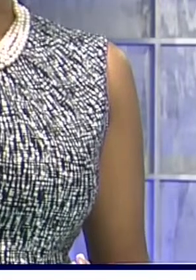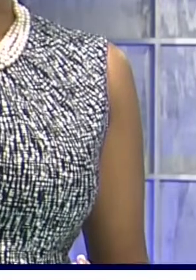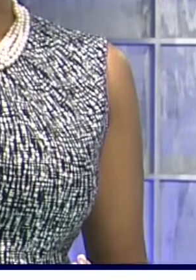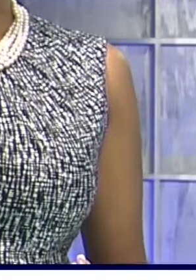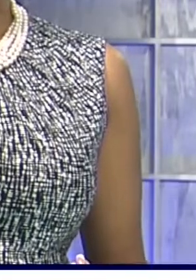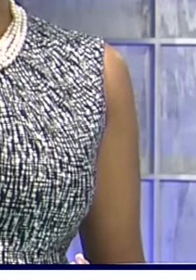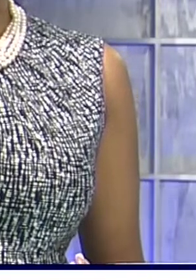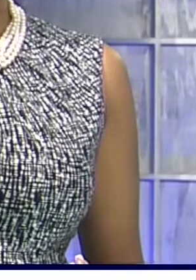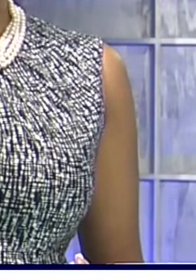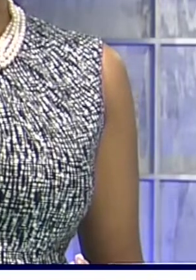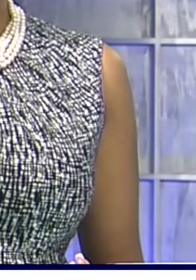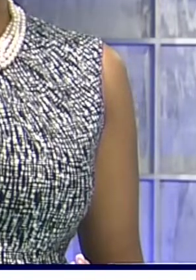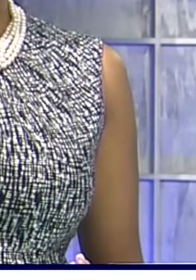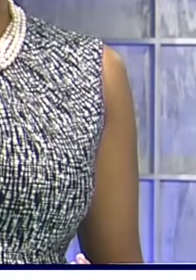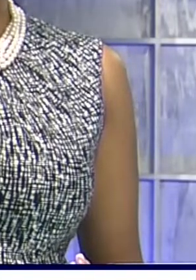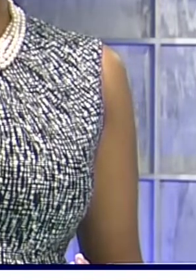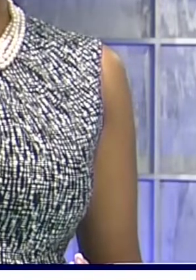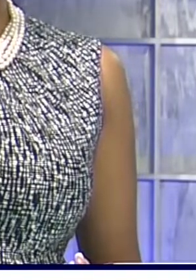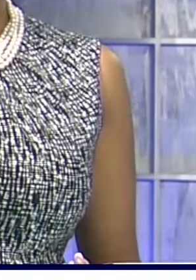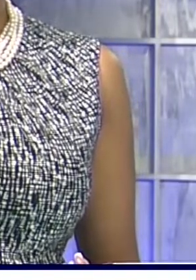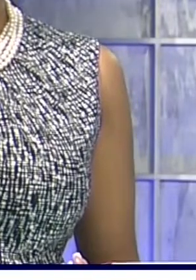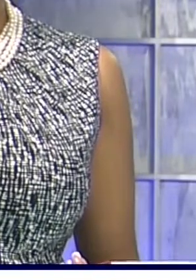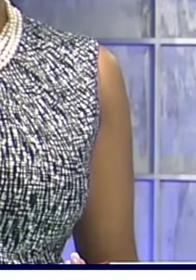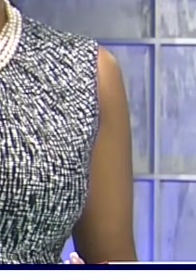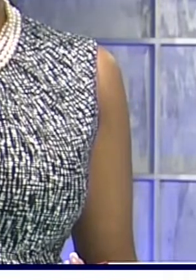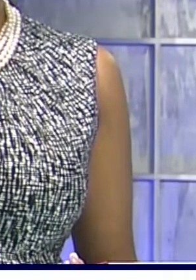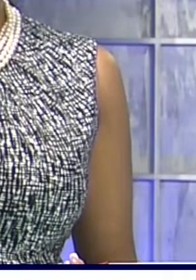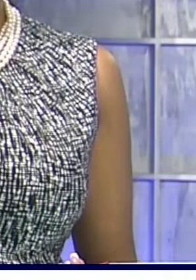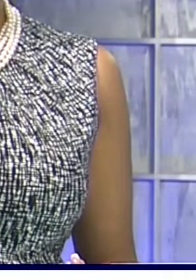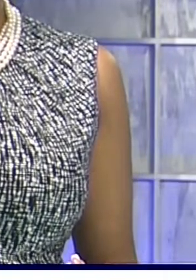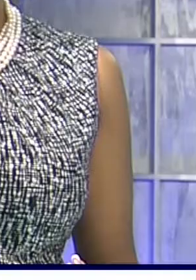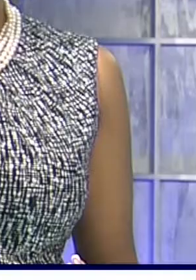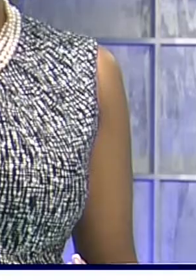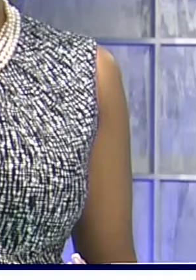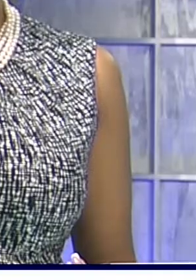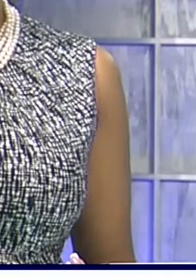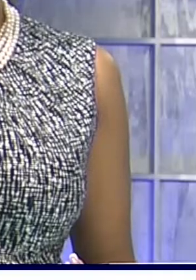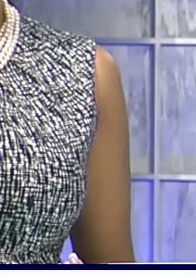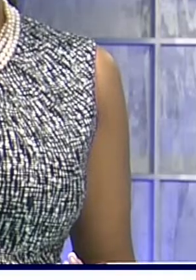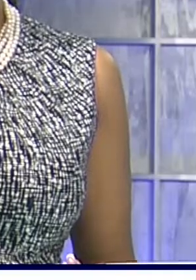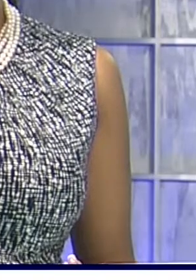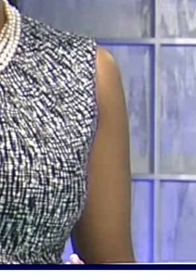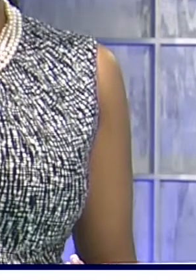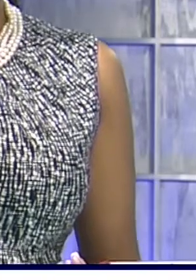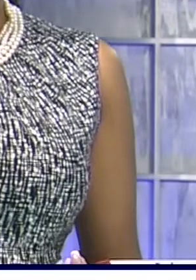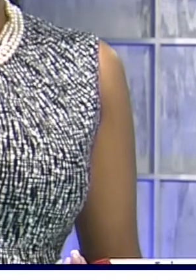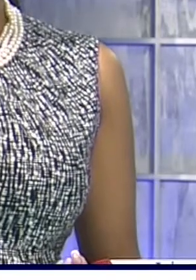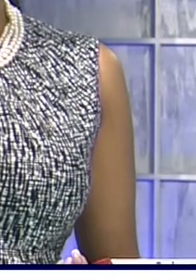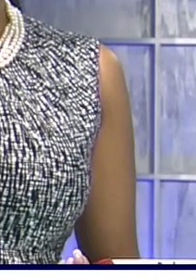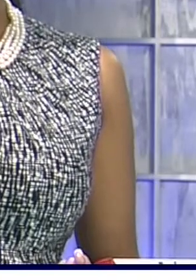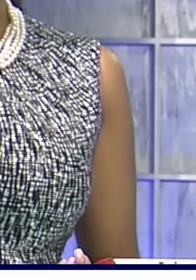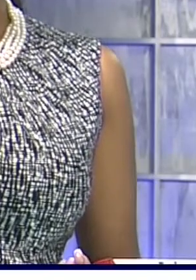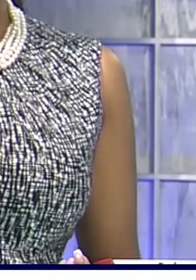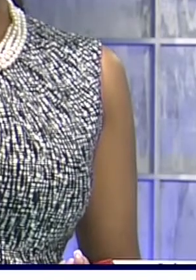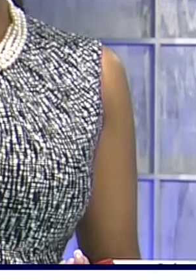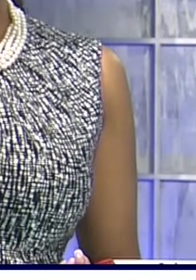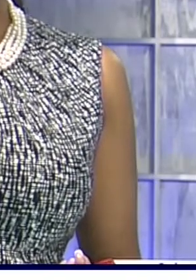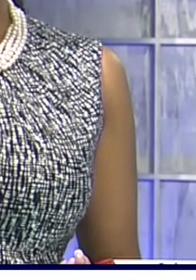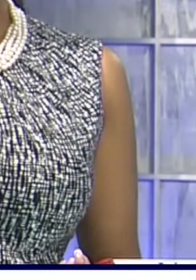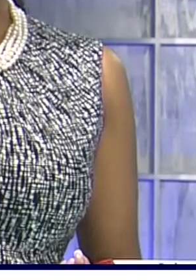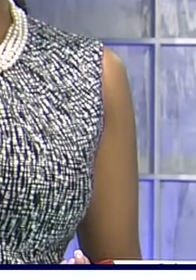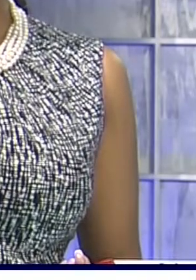Good evening, I'm Lisa Lord, and in our news, three died tragically in an apartment building fire. A new tool to